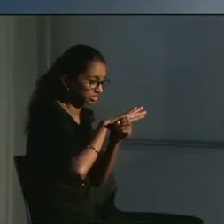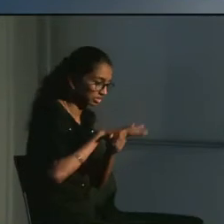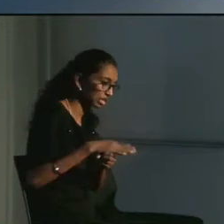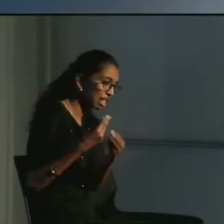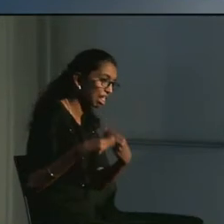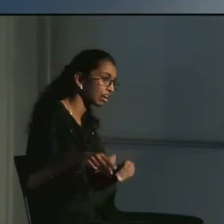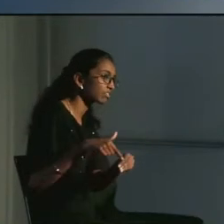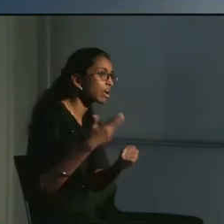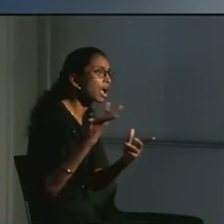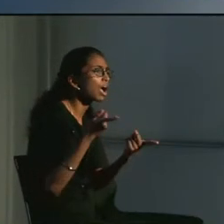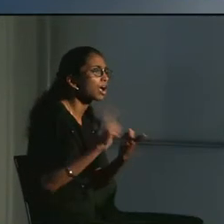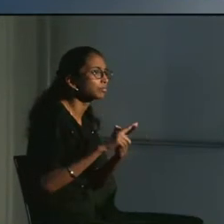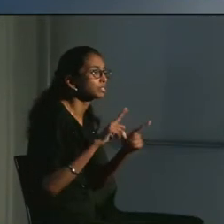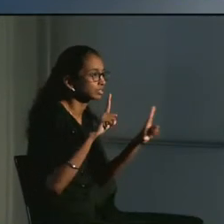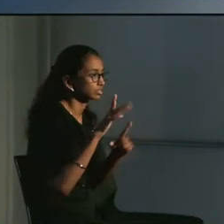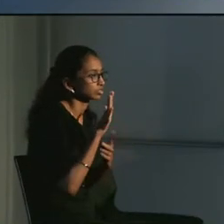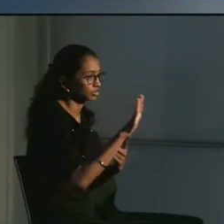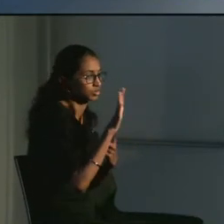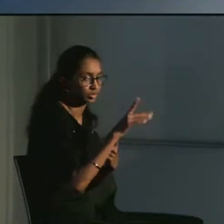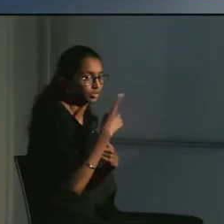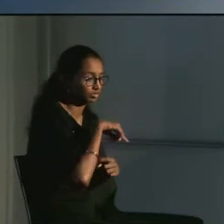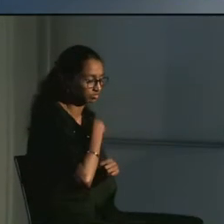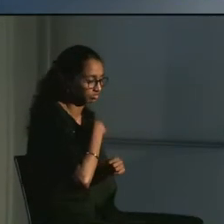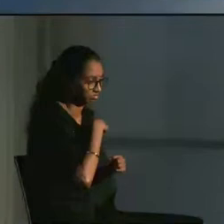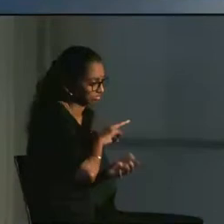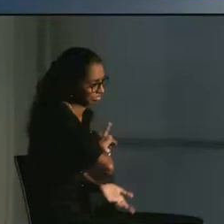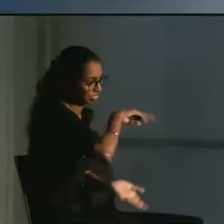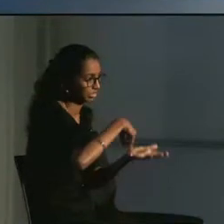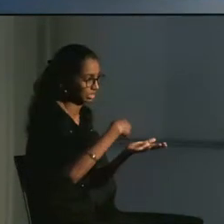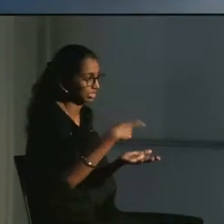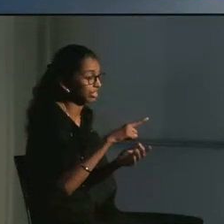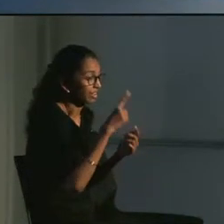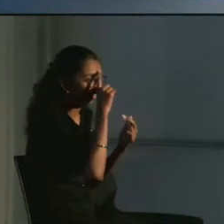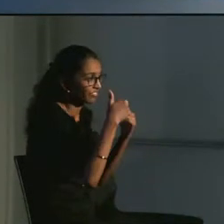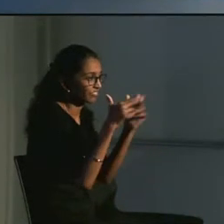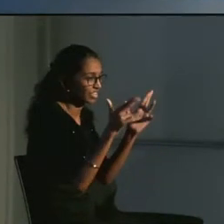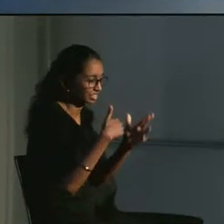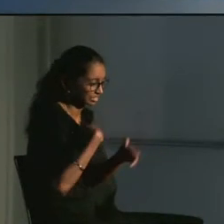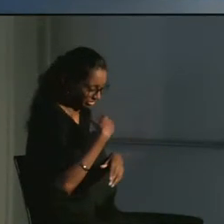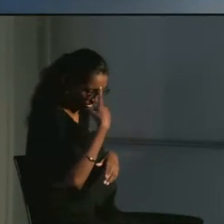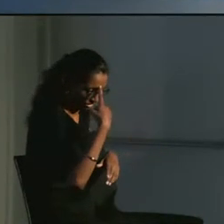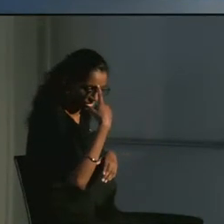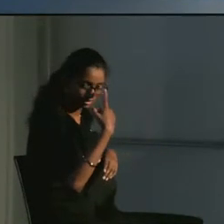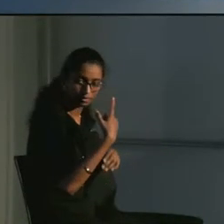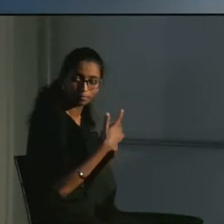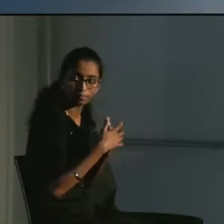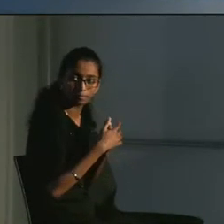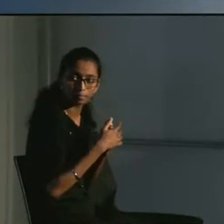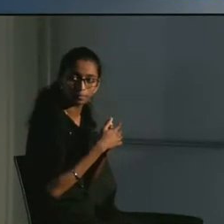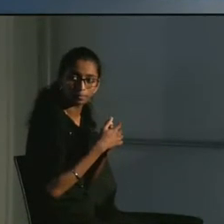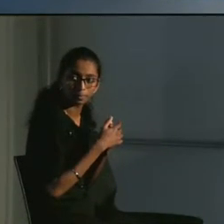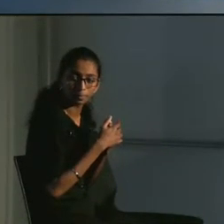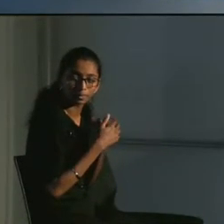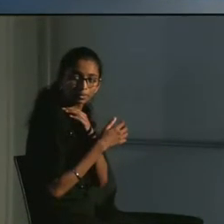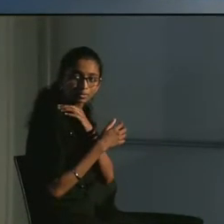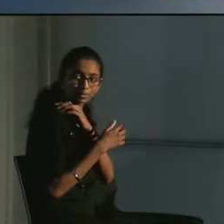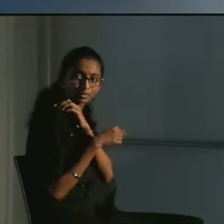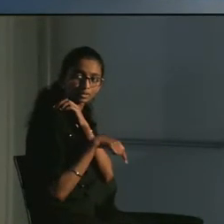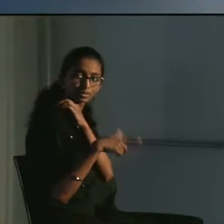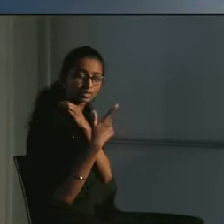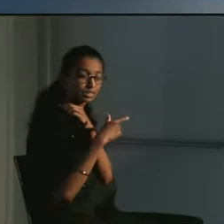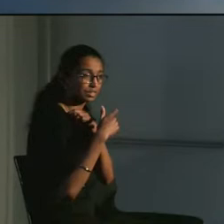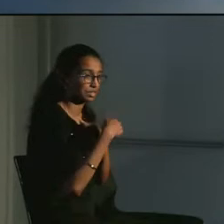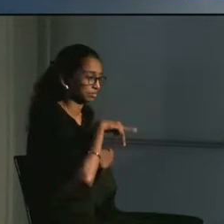out when you start taking the course, right? And finally, I think this whole idea of private